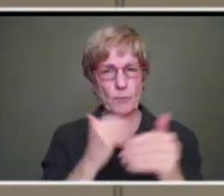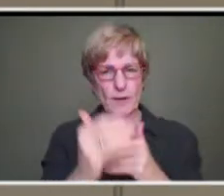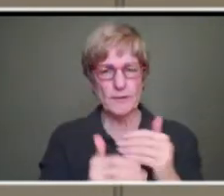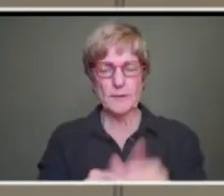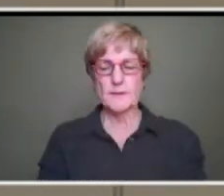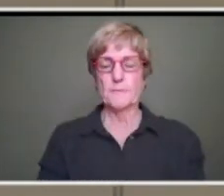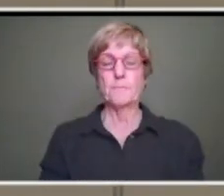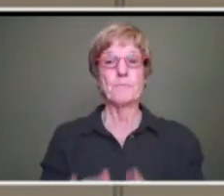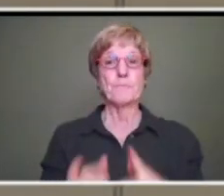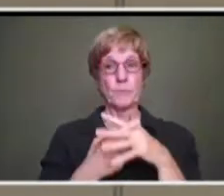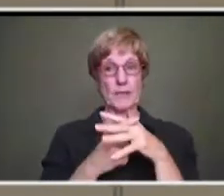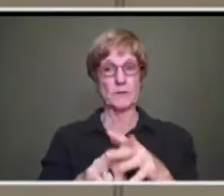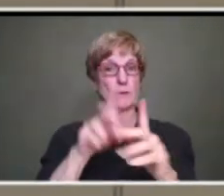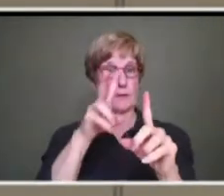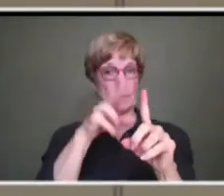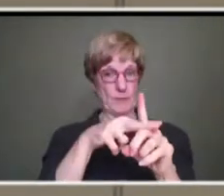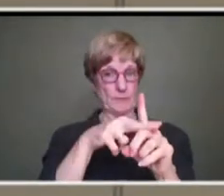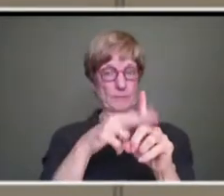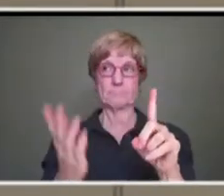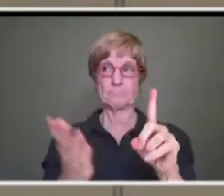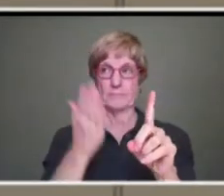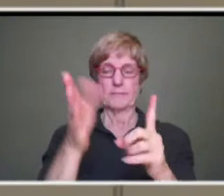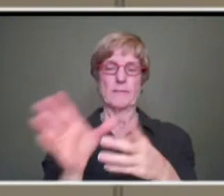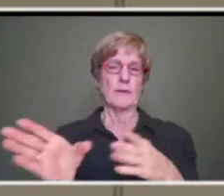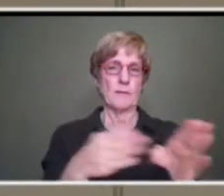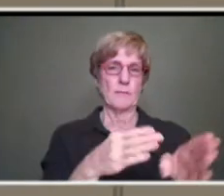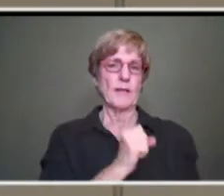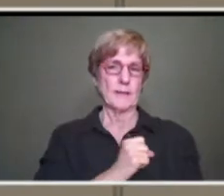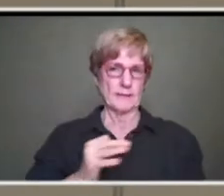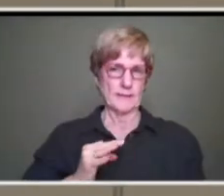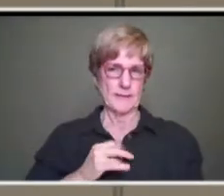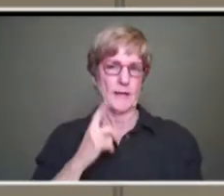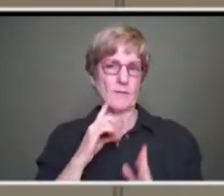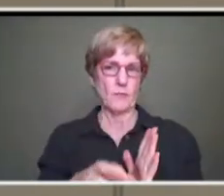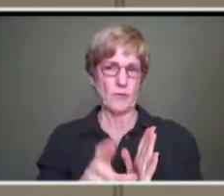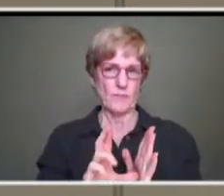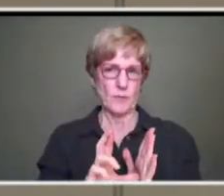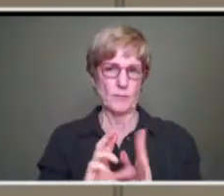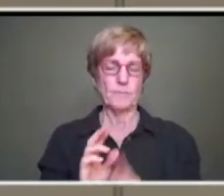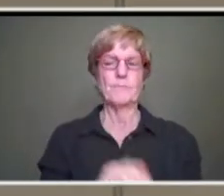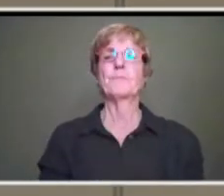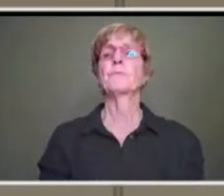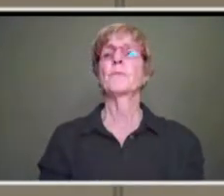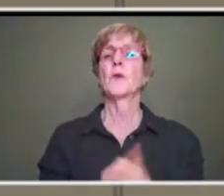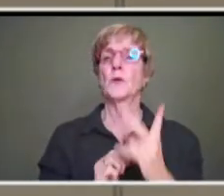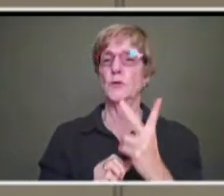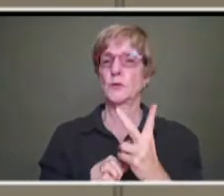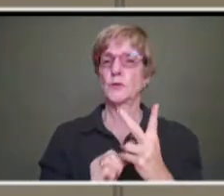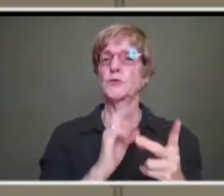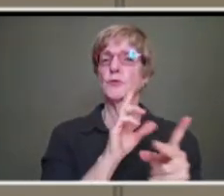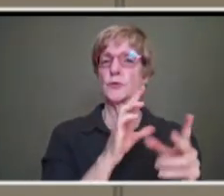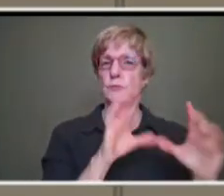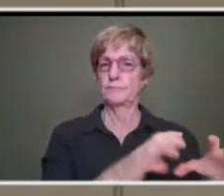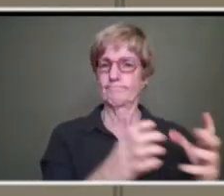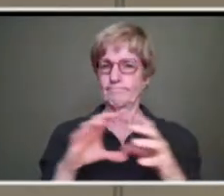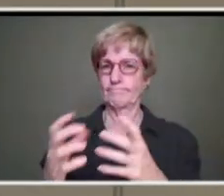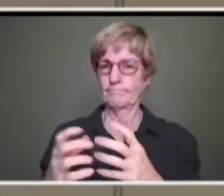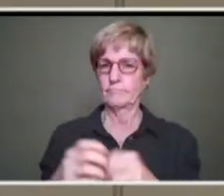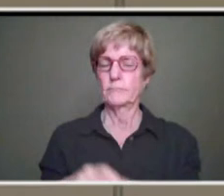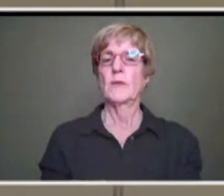begins with applications submitted to the planning staff for review cases there are two types of cases on the agenda